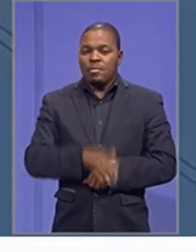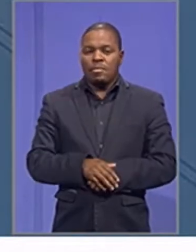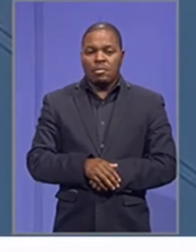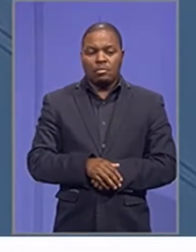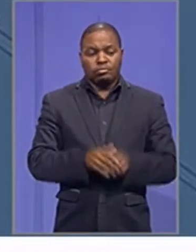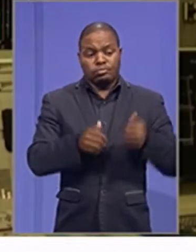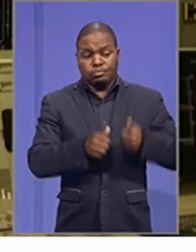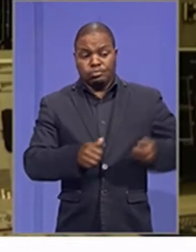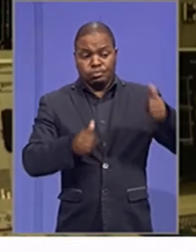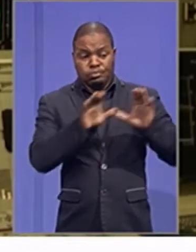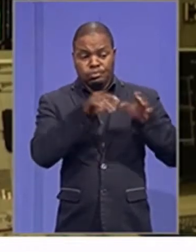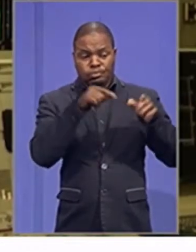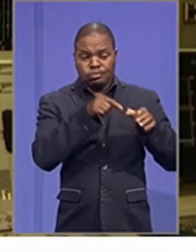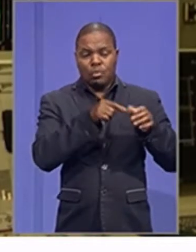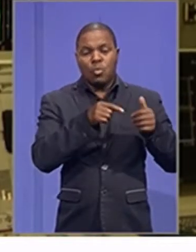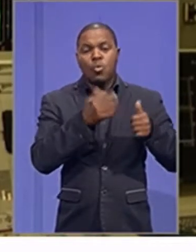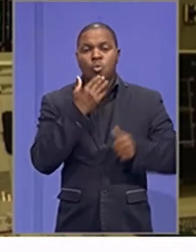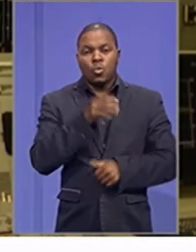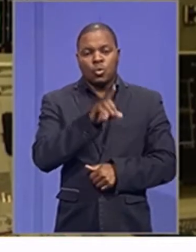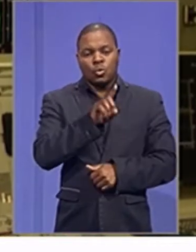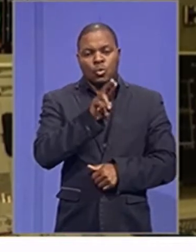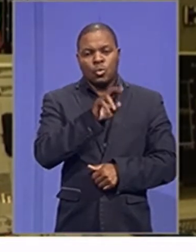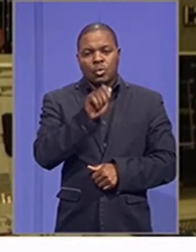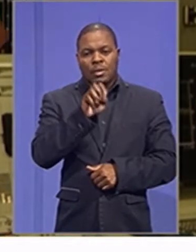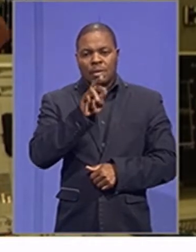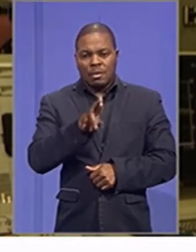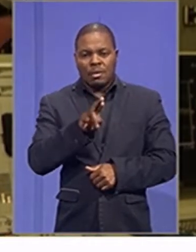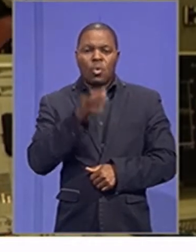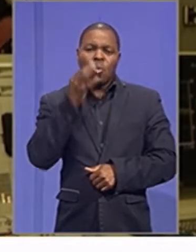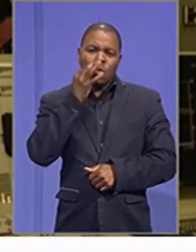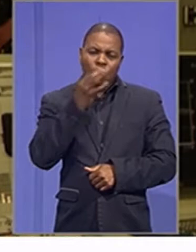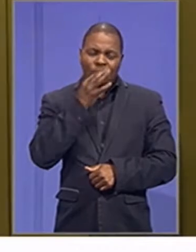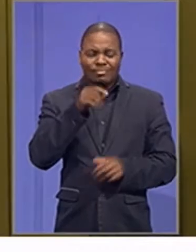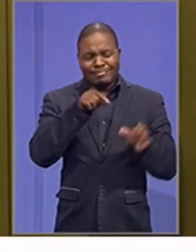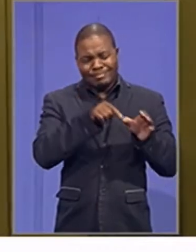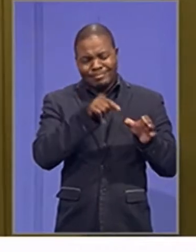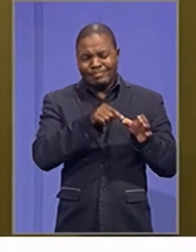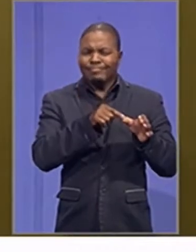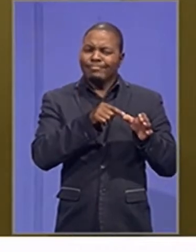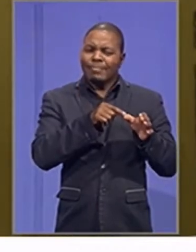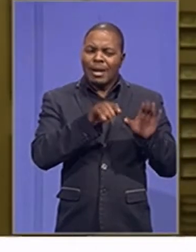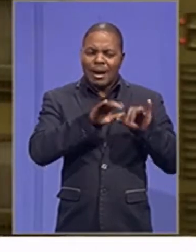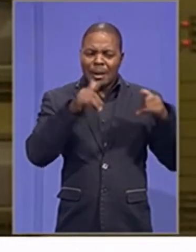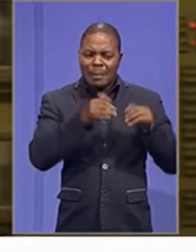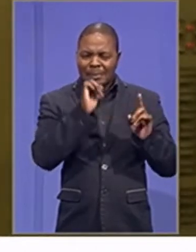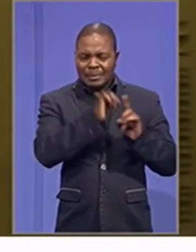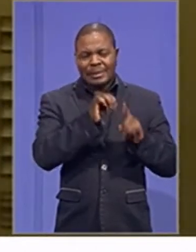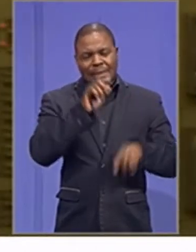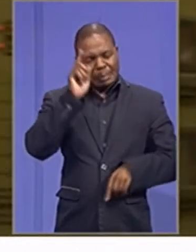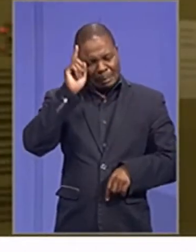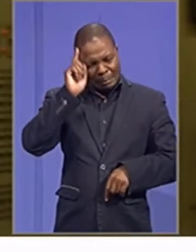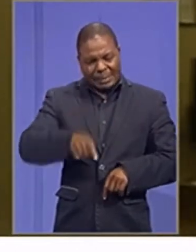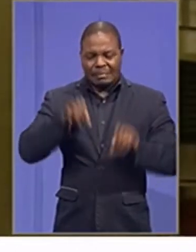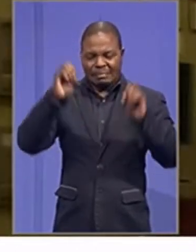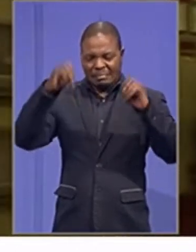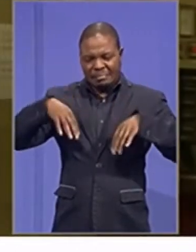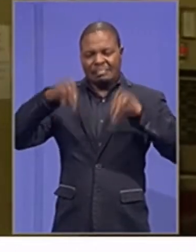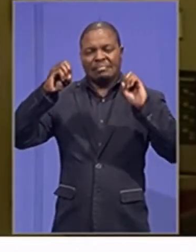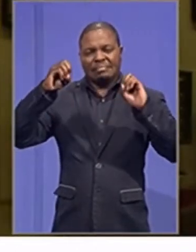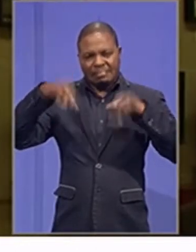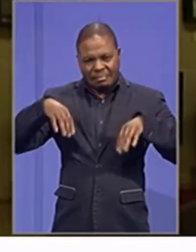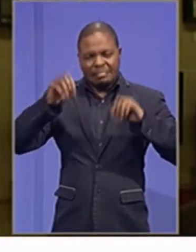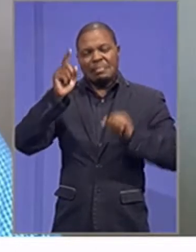moholo wa phethahatso wa Eskom Andre Direiter o boletse ha company ena eo a e okametseng e tlameha ho kgaolela baahi